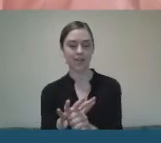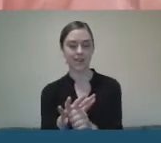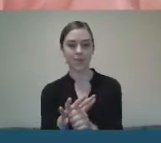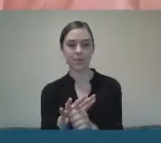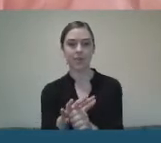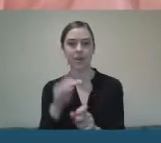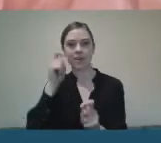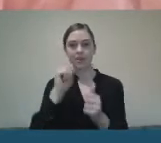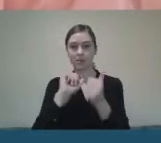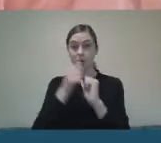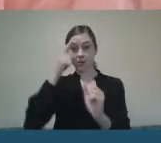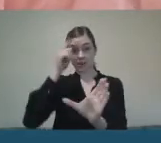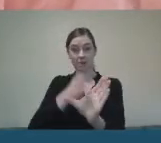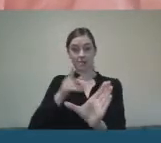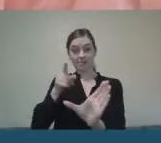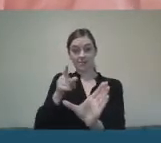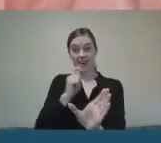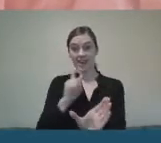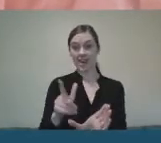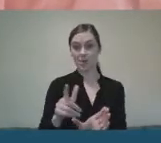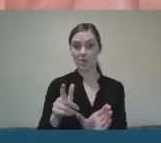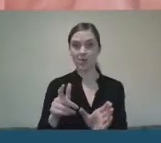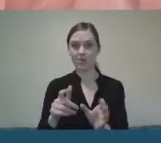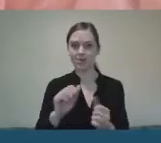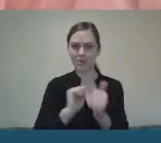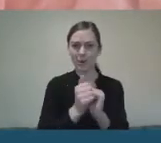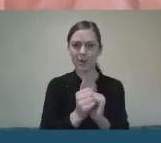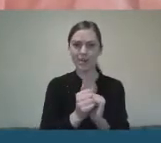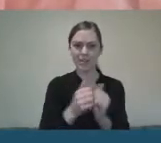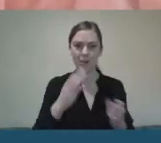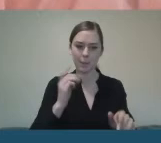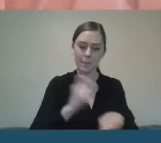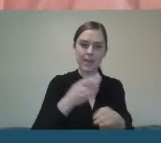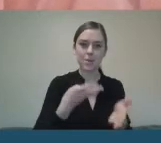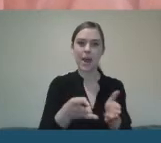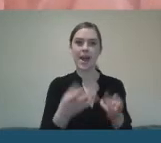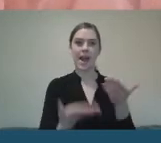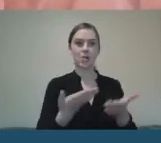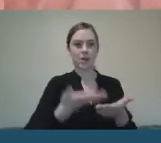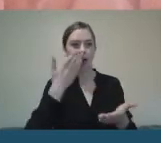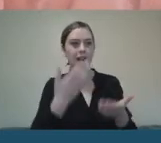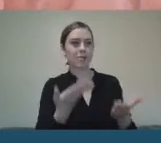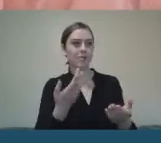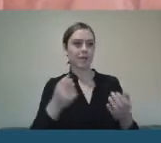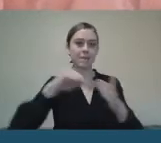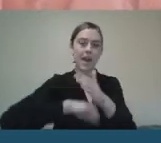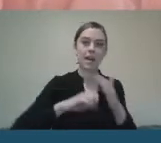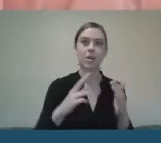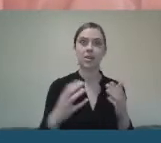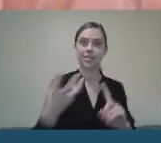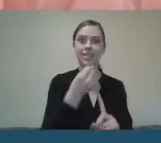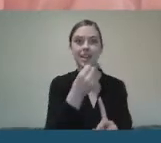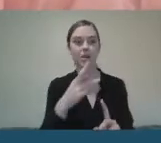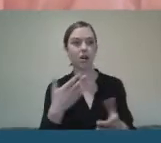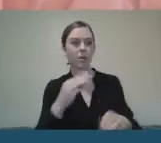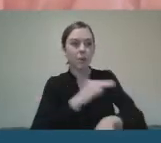sports psychologists will tell you that sports is the best way to learn how to fail and how to succeed. And it's the best way to learn how to problem solve. It's the best way to learn more